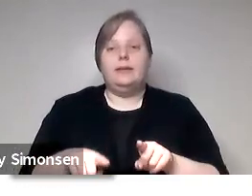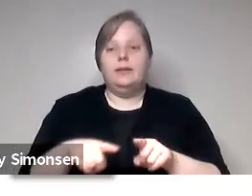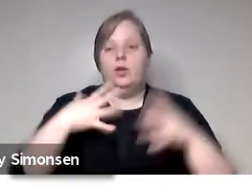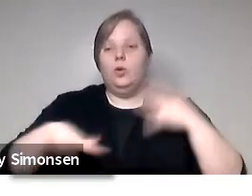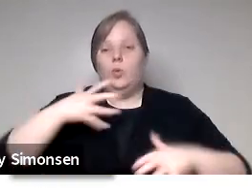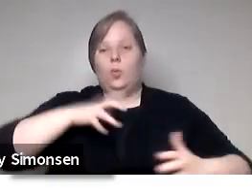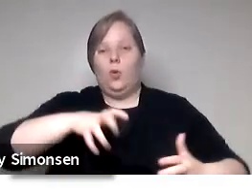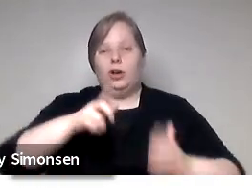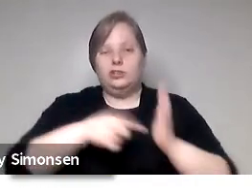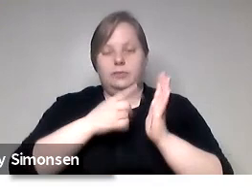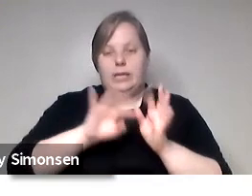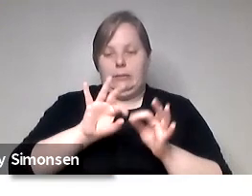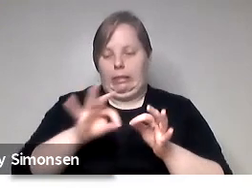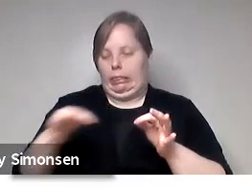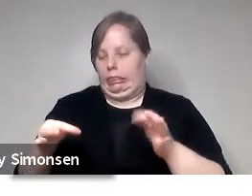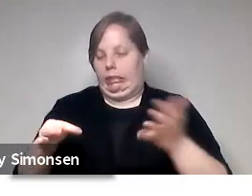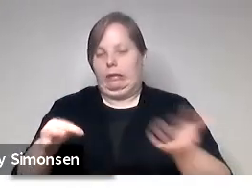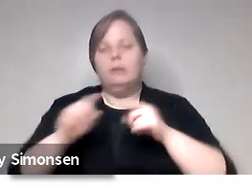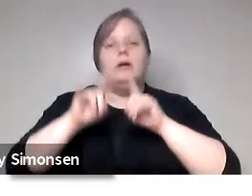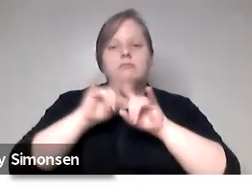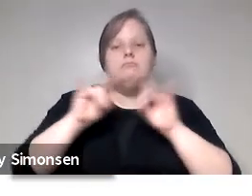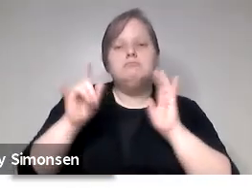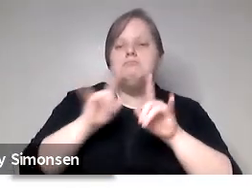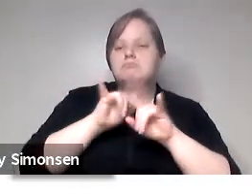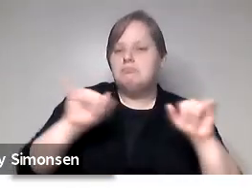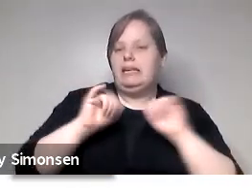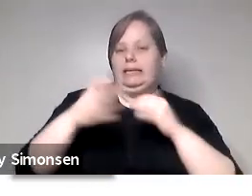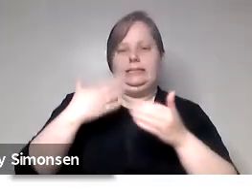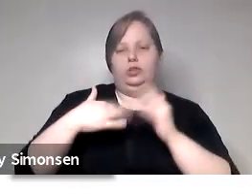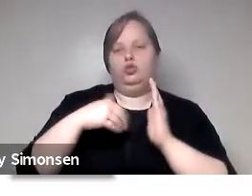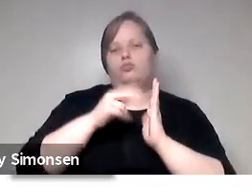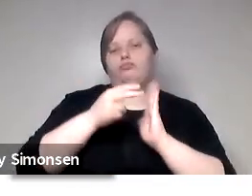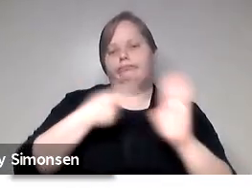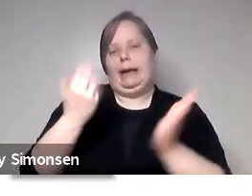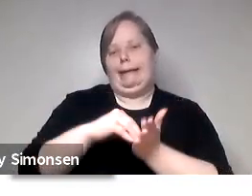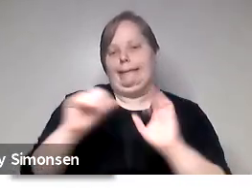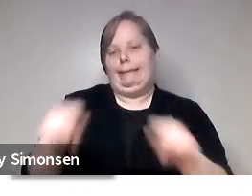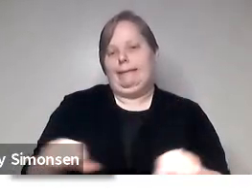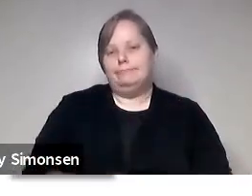wash, but it's also very easy to reapply if necessary.